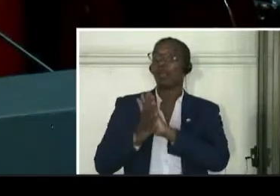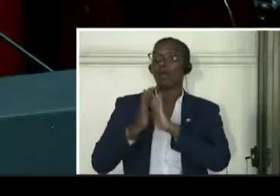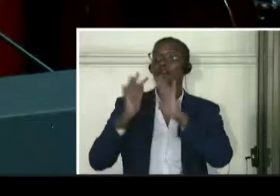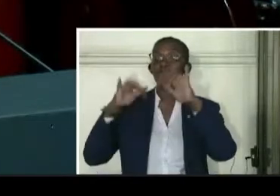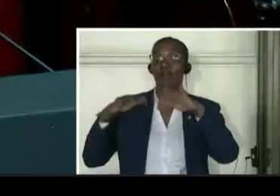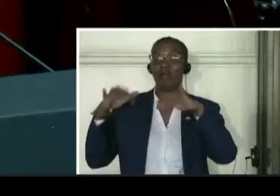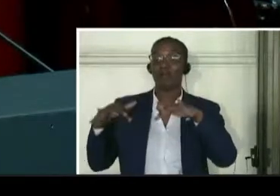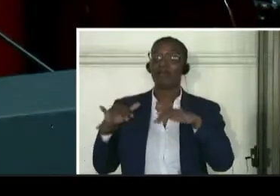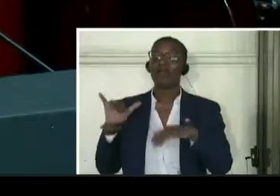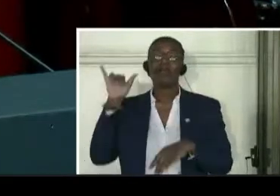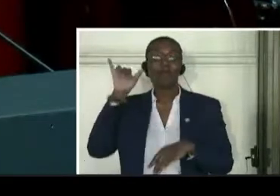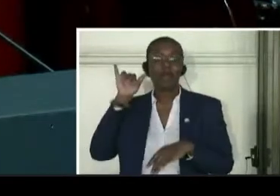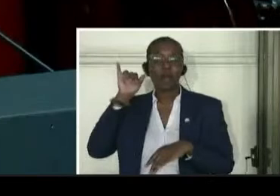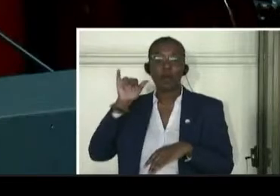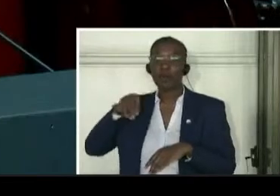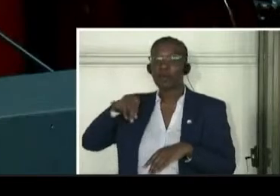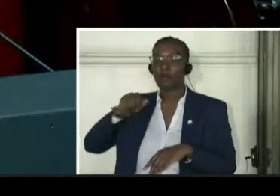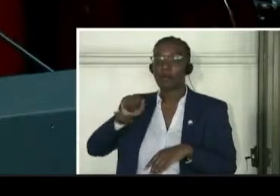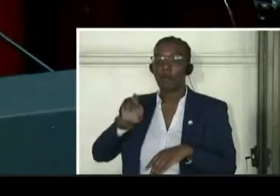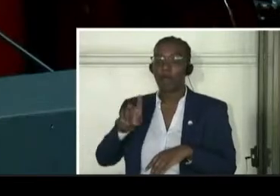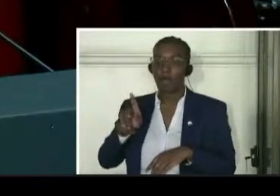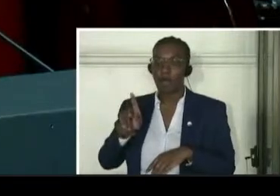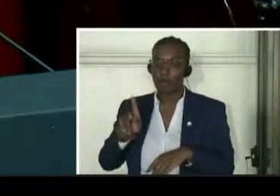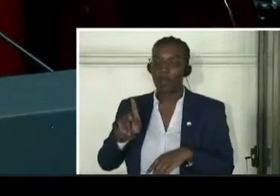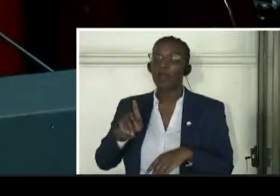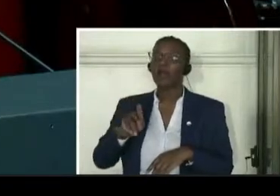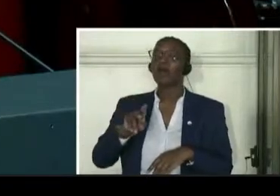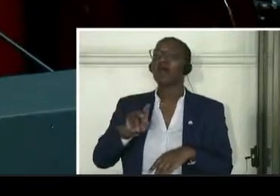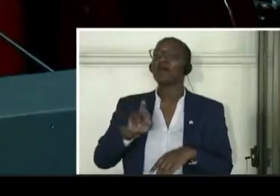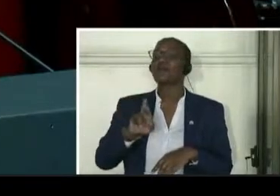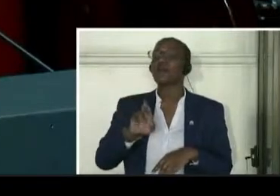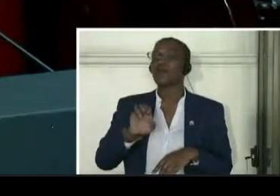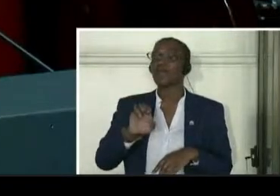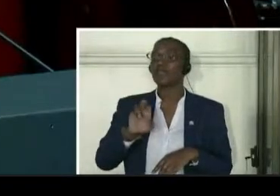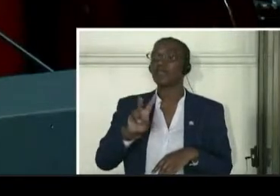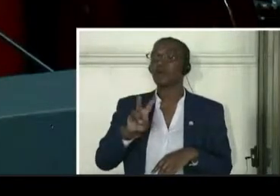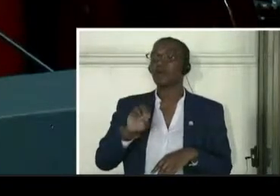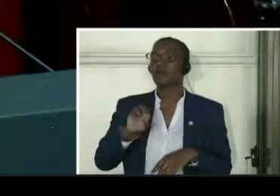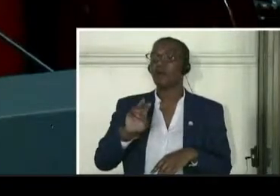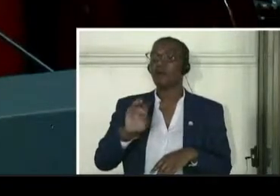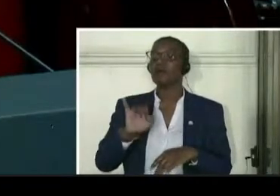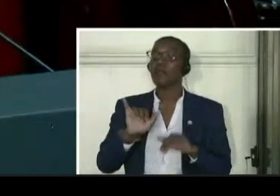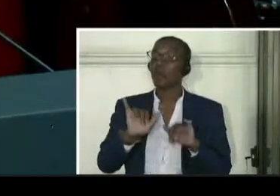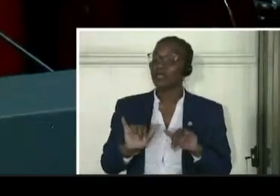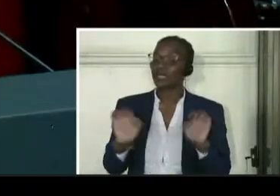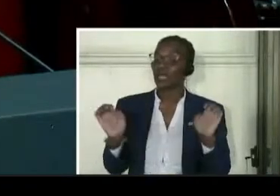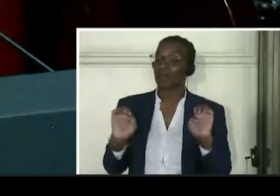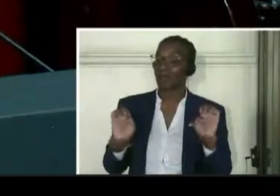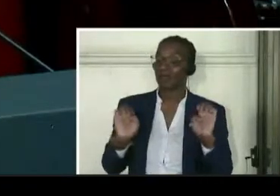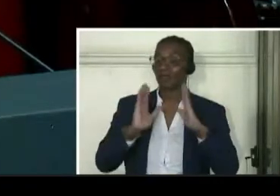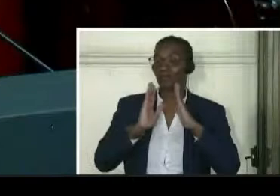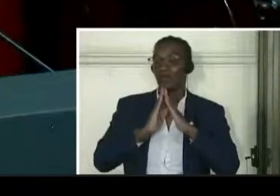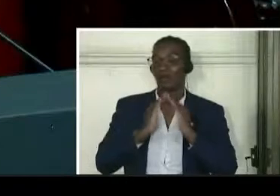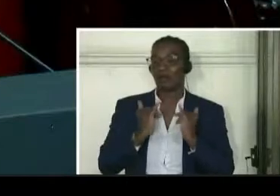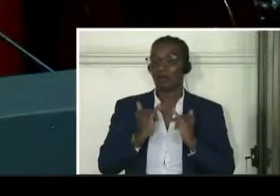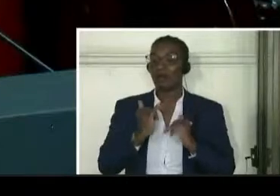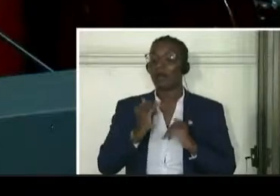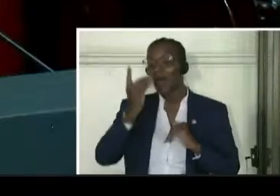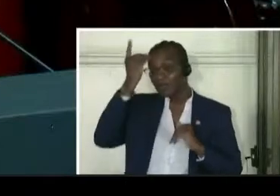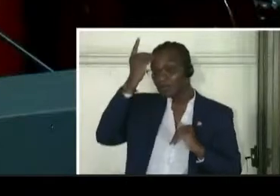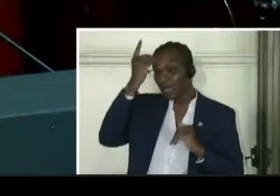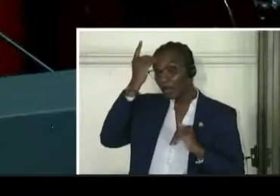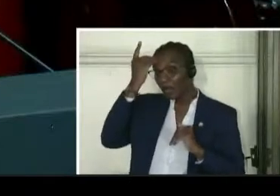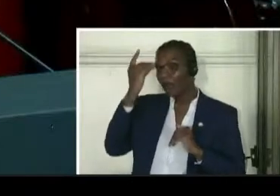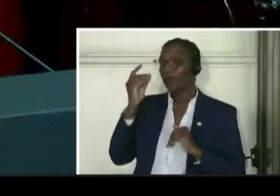like Yellowwood Park and Reservoir Hills are still waiting for emergency housing. In the Etiquette Metro,